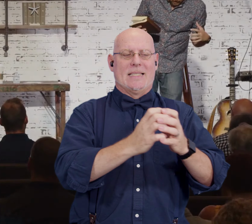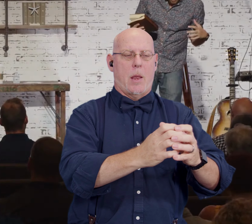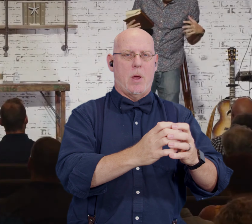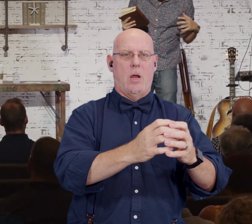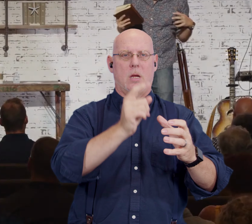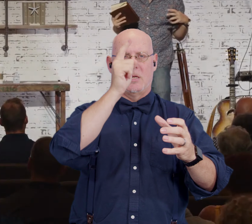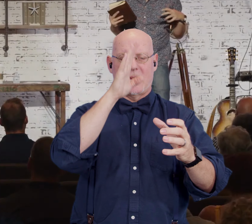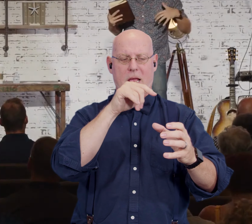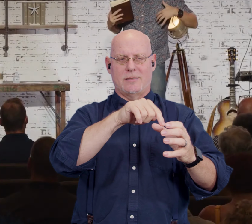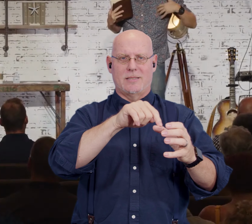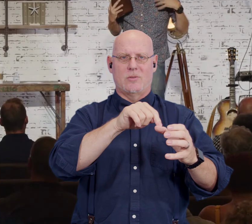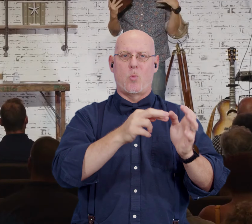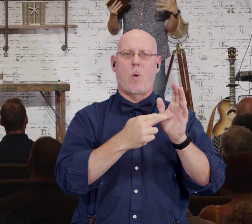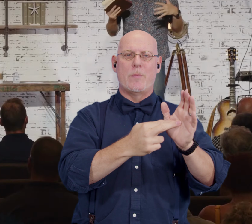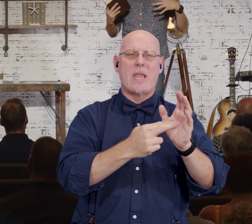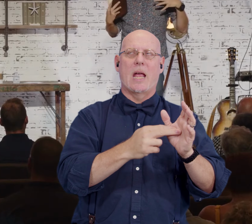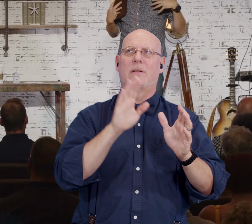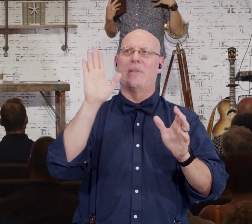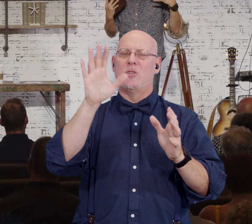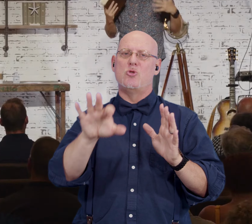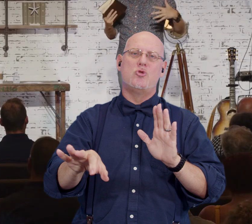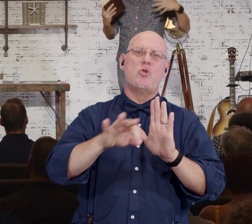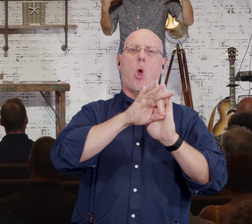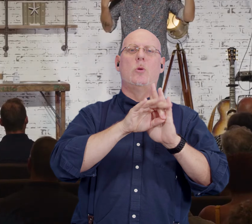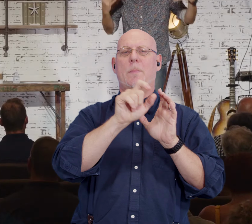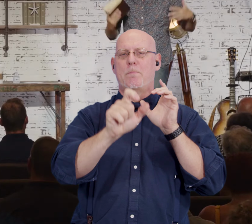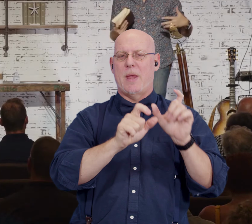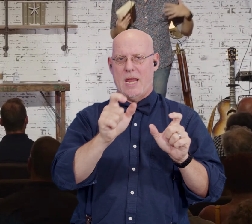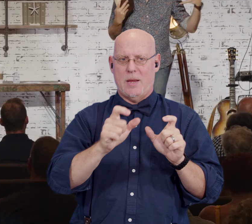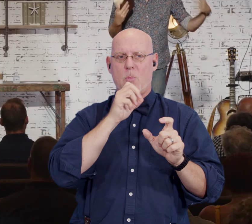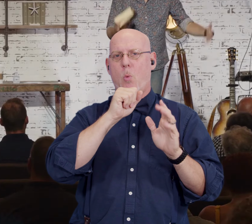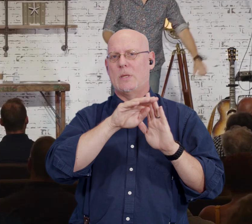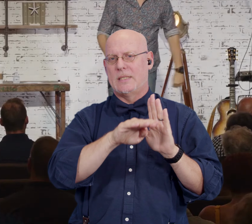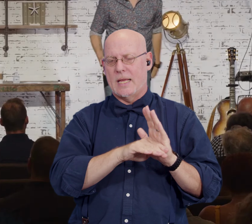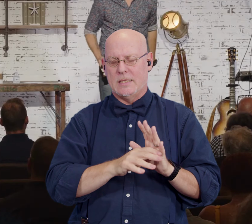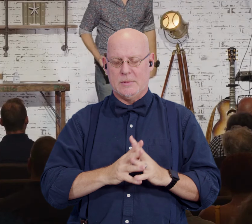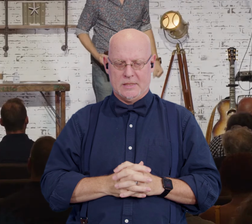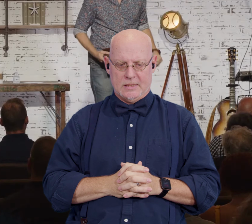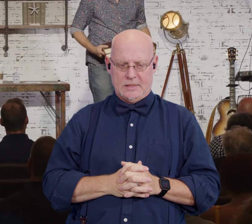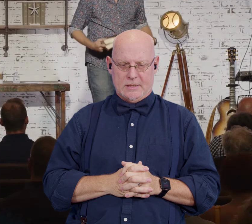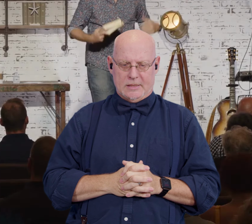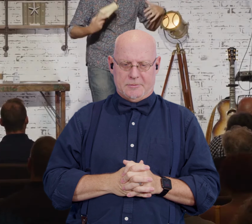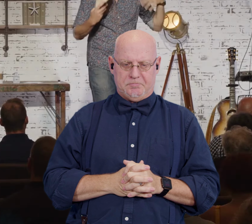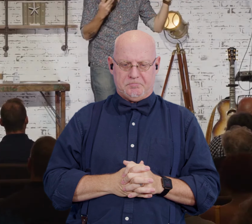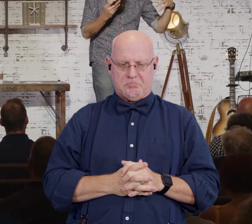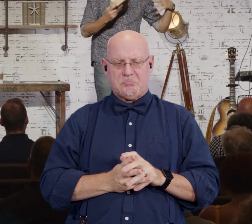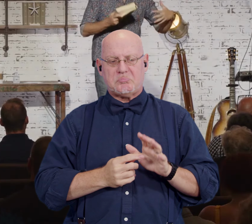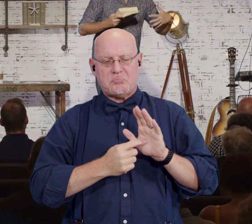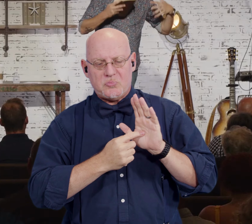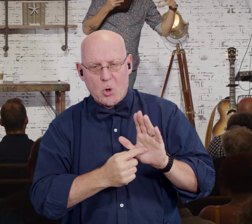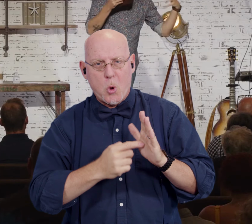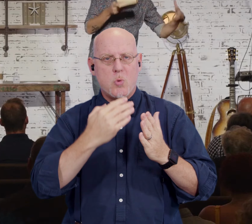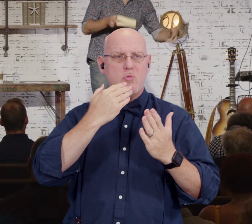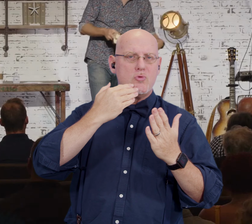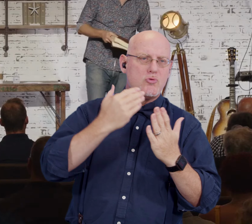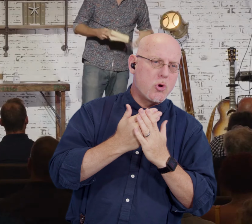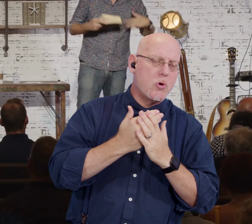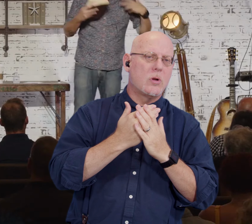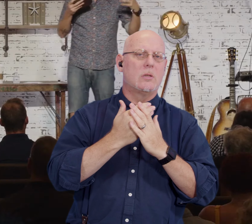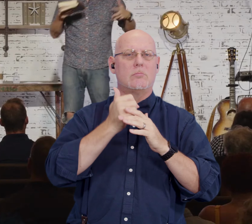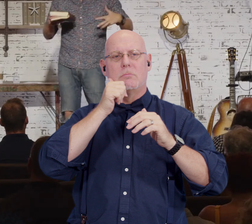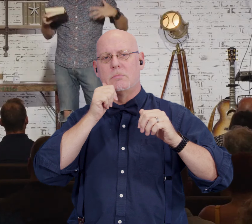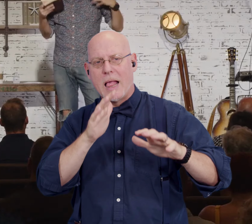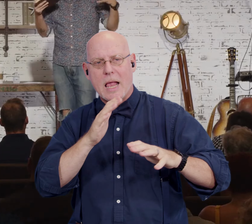as God's representatives, his chosen people in the Old Testament, that he could showcase his goodness,